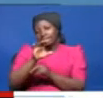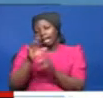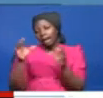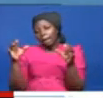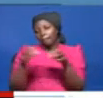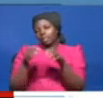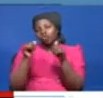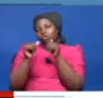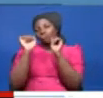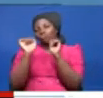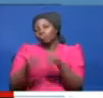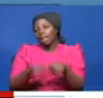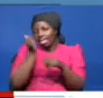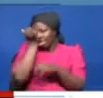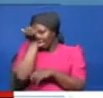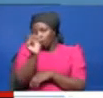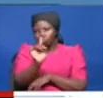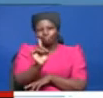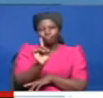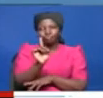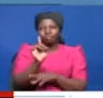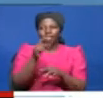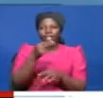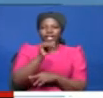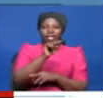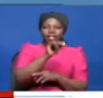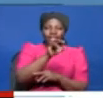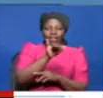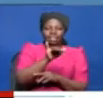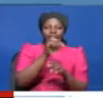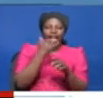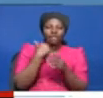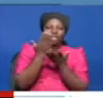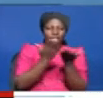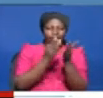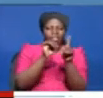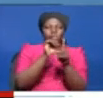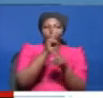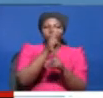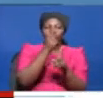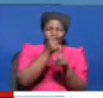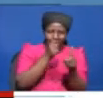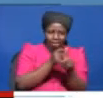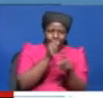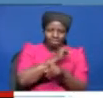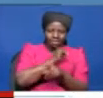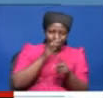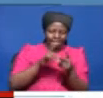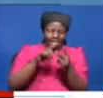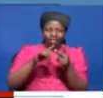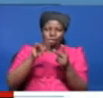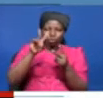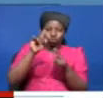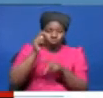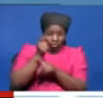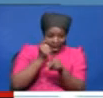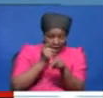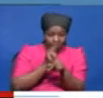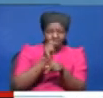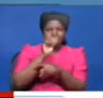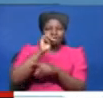away. Mm-hmm. And the fact that Haniri has been a two-term senator and a two-term member of parliament makes him quite a strong candidate. So the fact